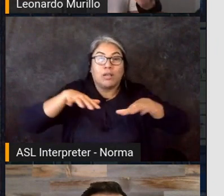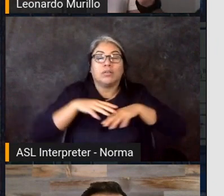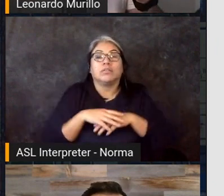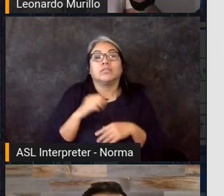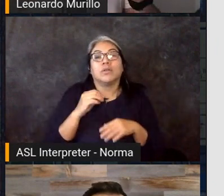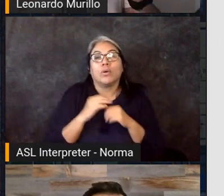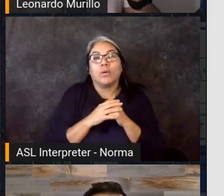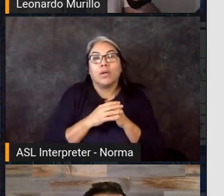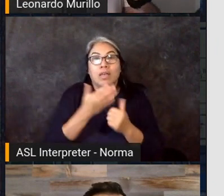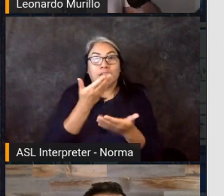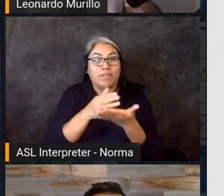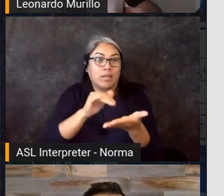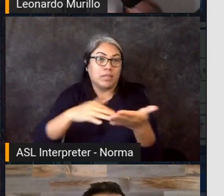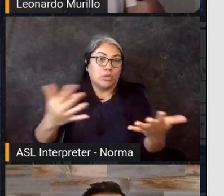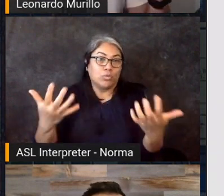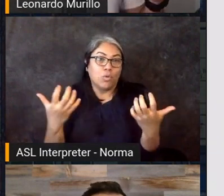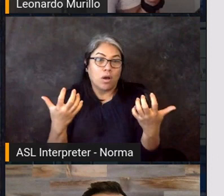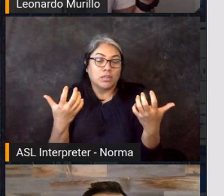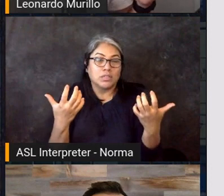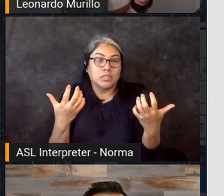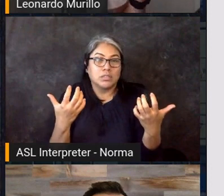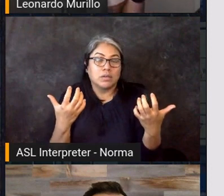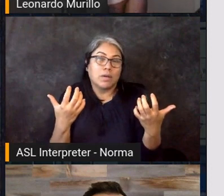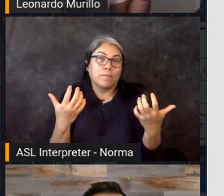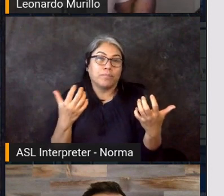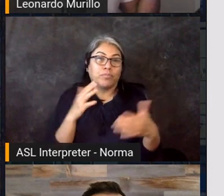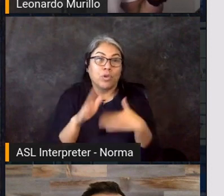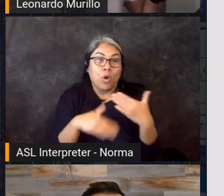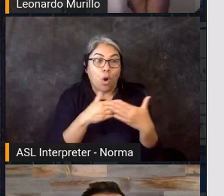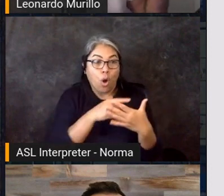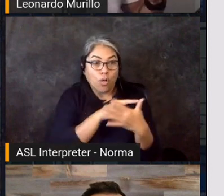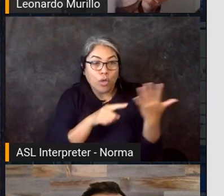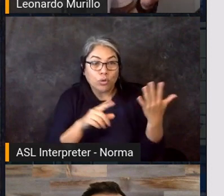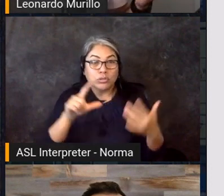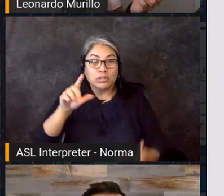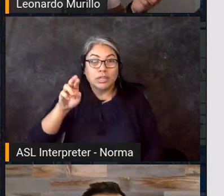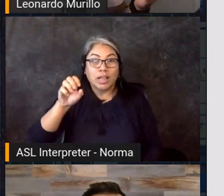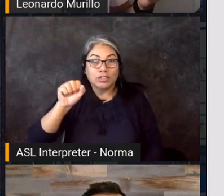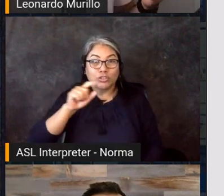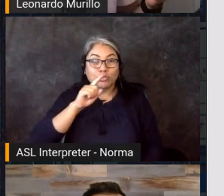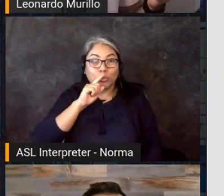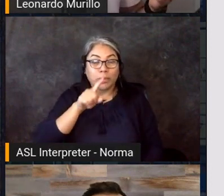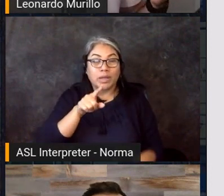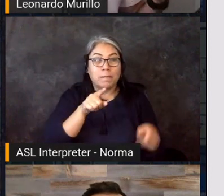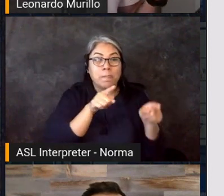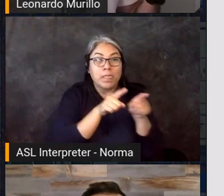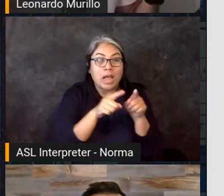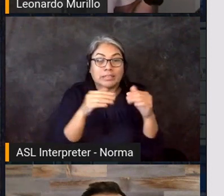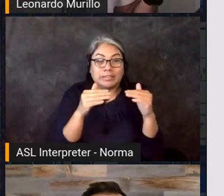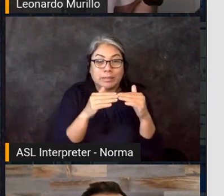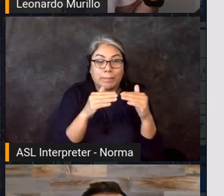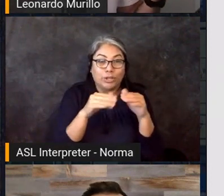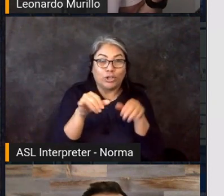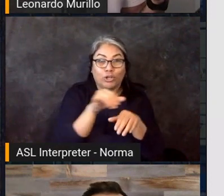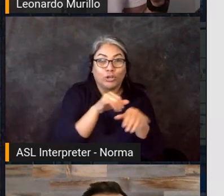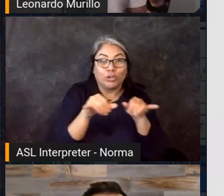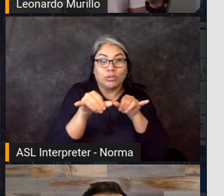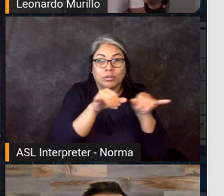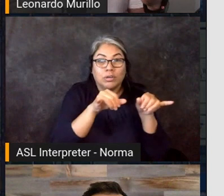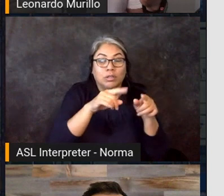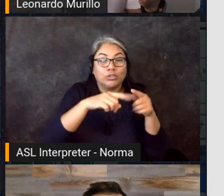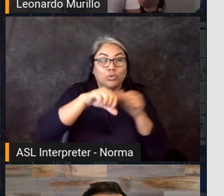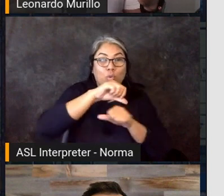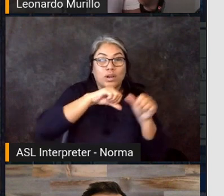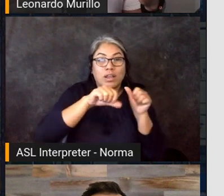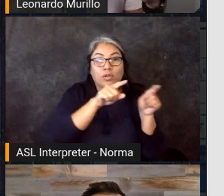that you want all those clusters to be as similar to one another, or as